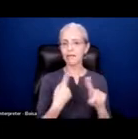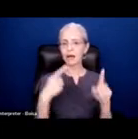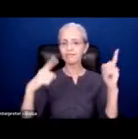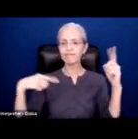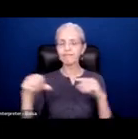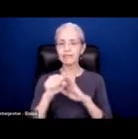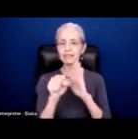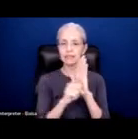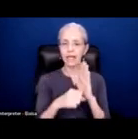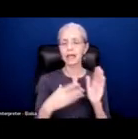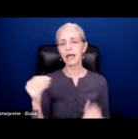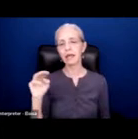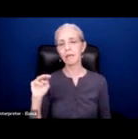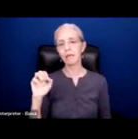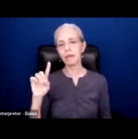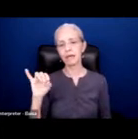Medicaid programs,